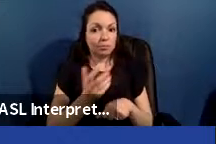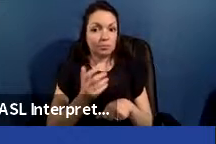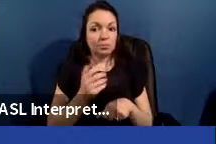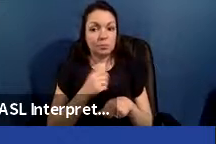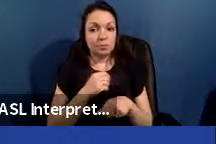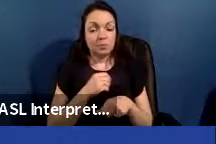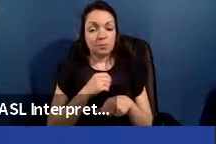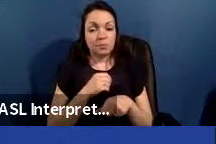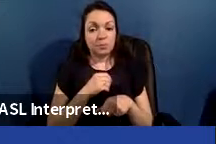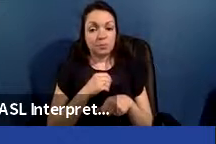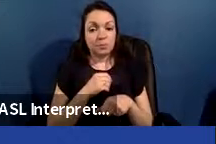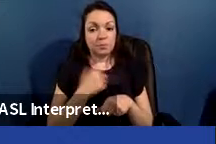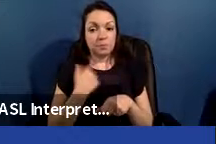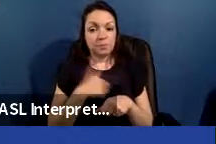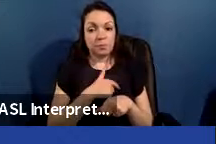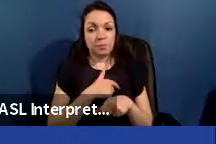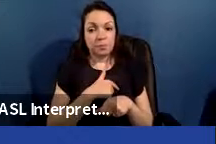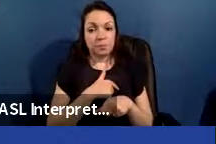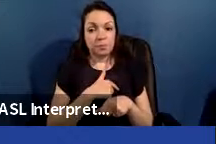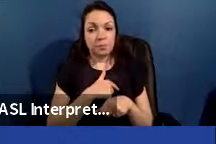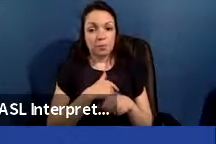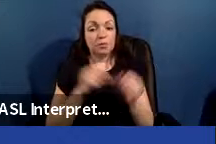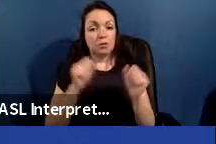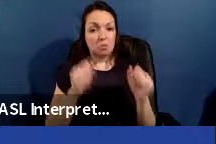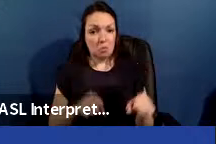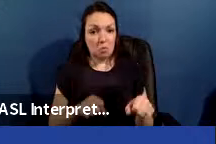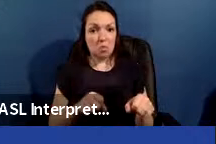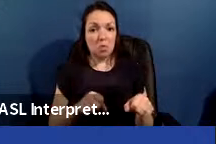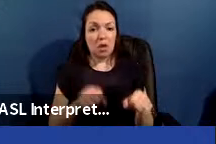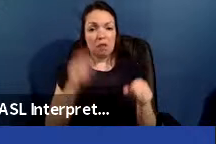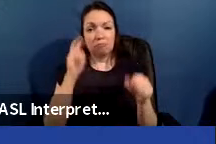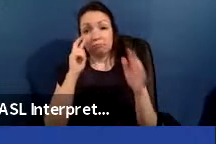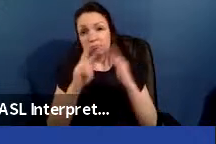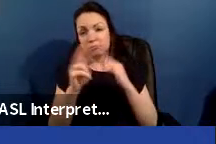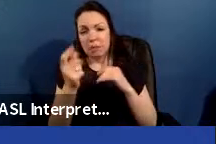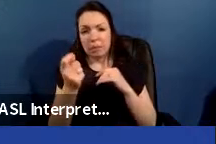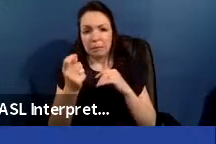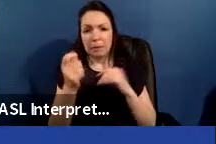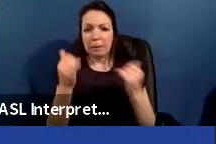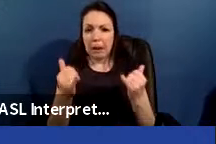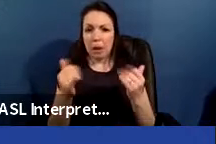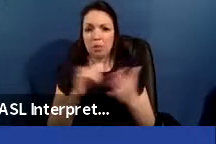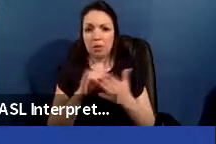So we are now able to forecast a little bit, which is huge, and